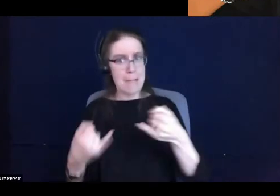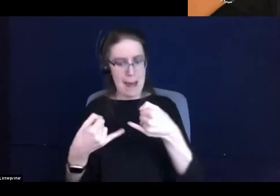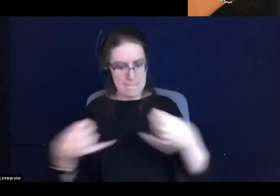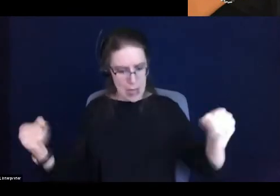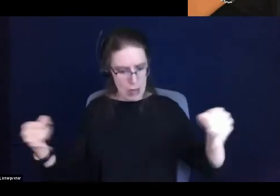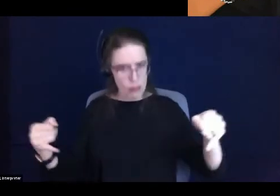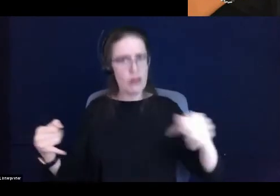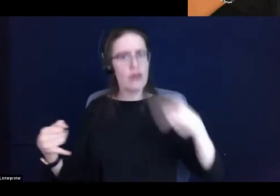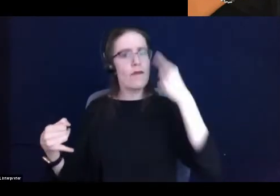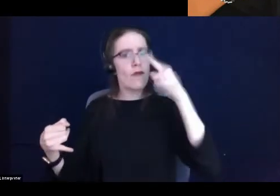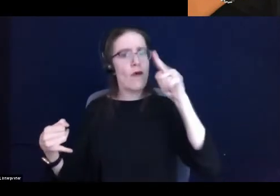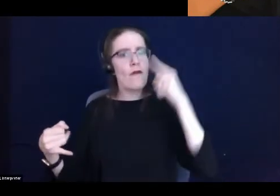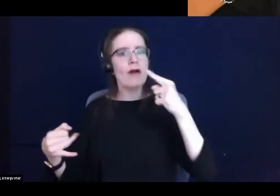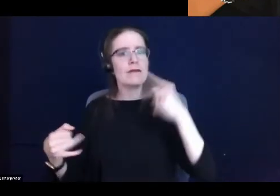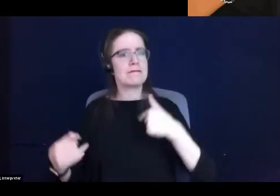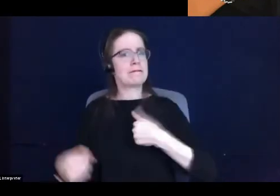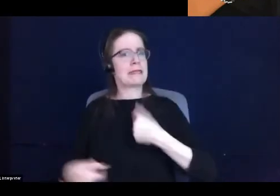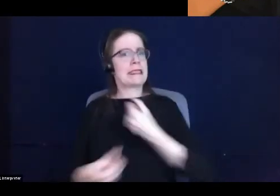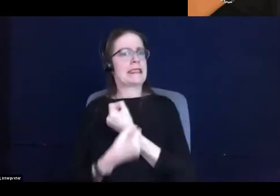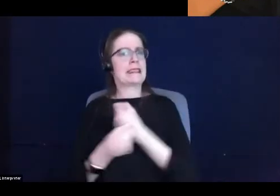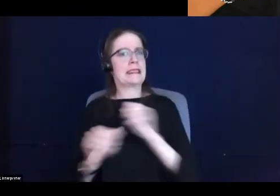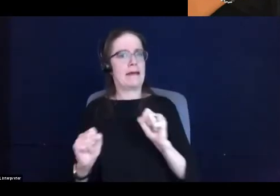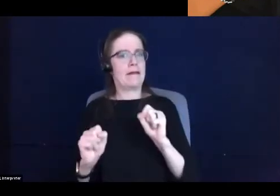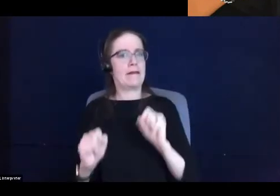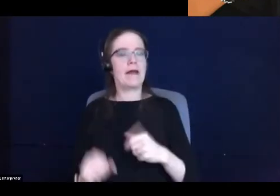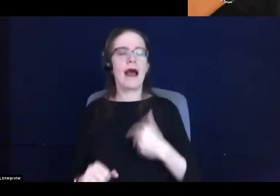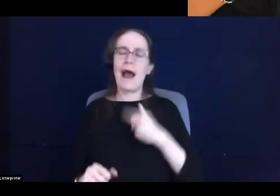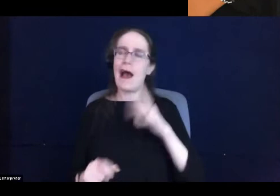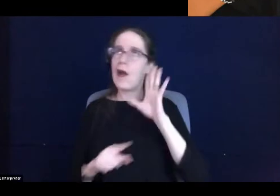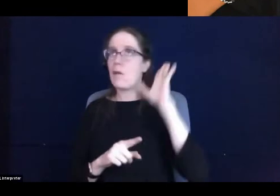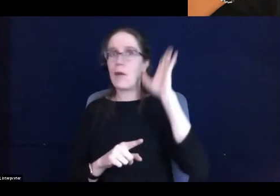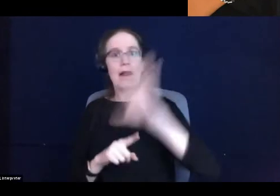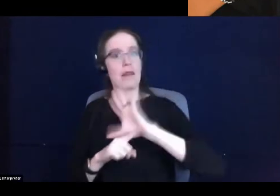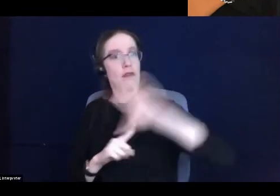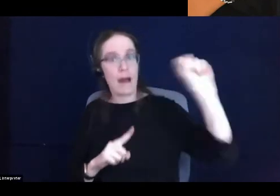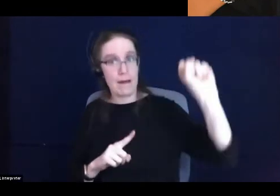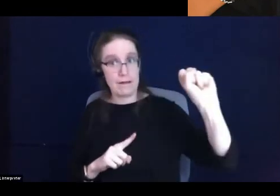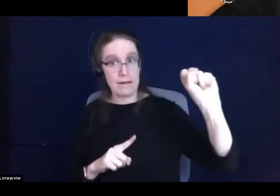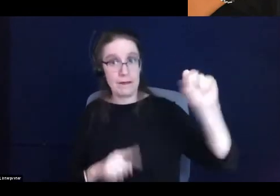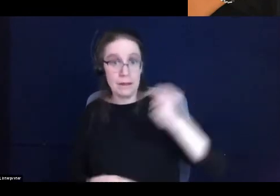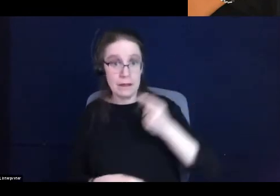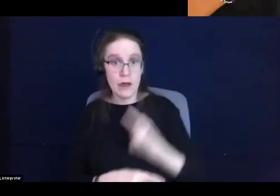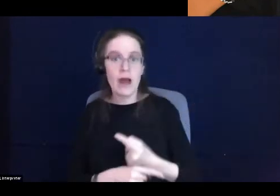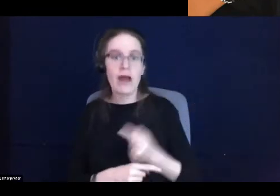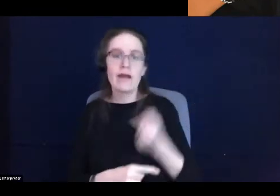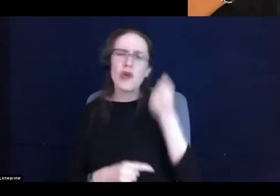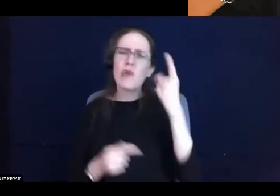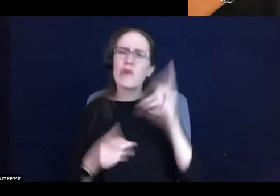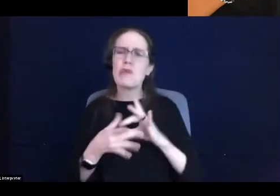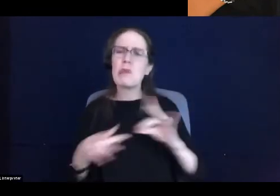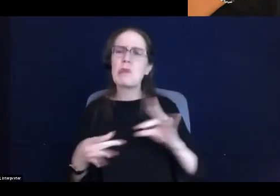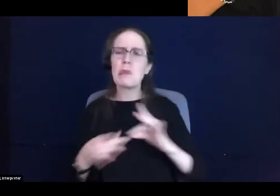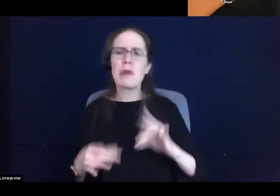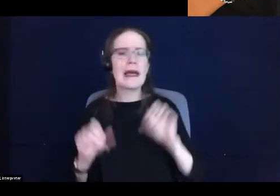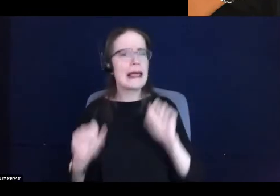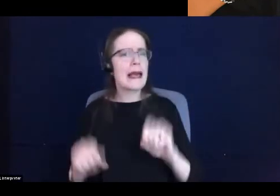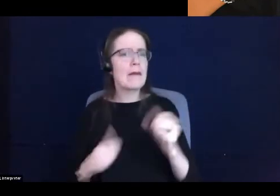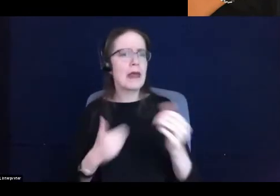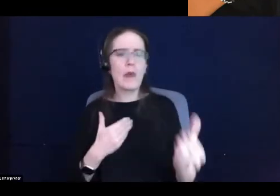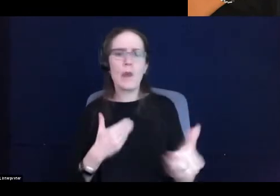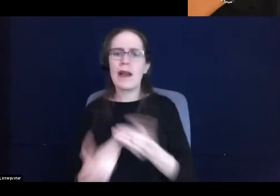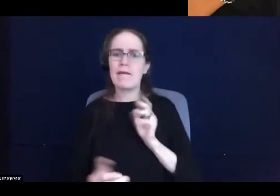safe. I will thrive, right? So again, the affirmations could be whatever it is that is personable to